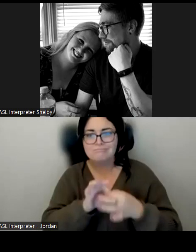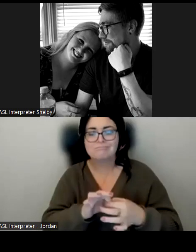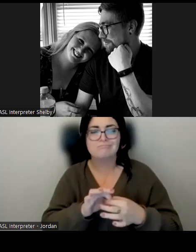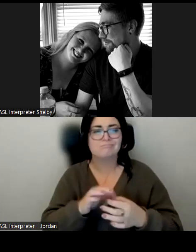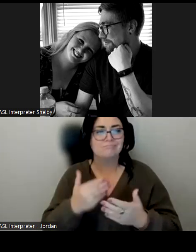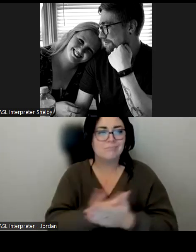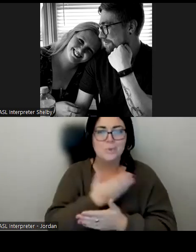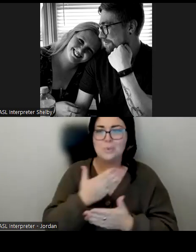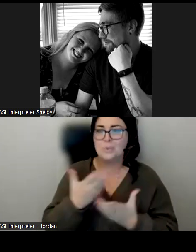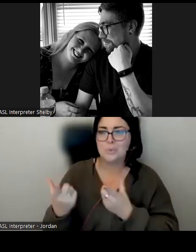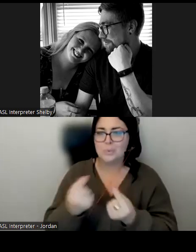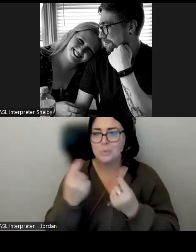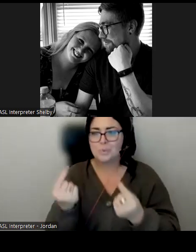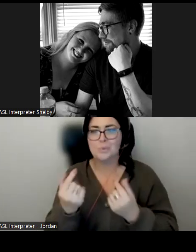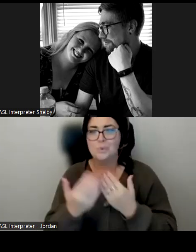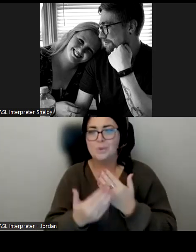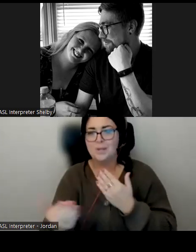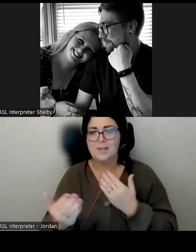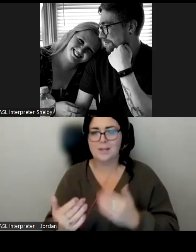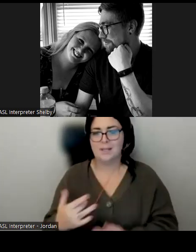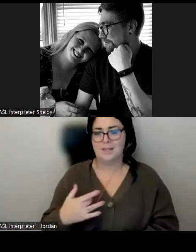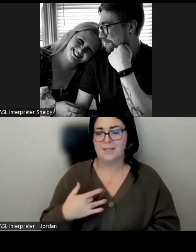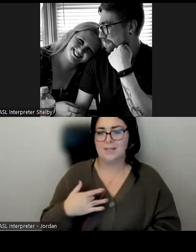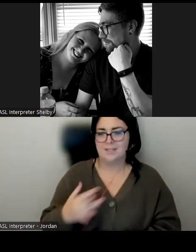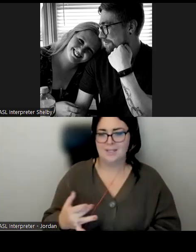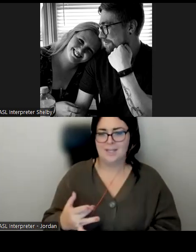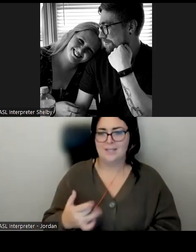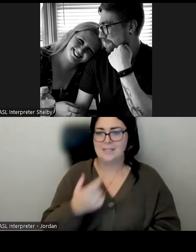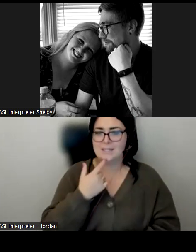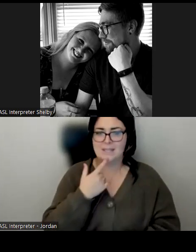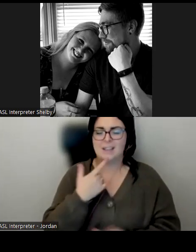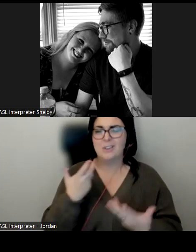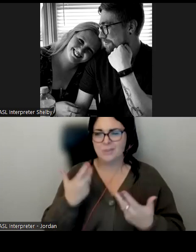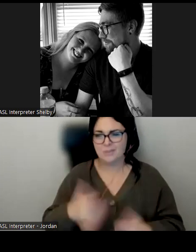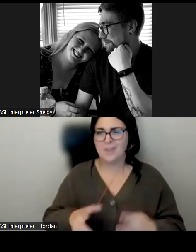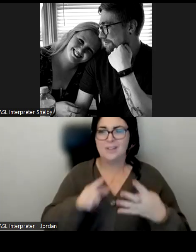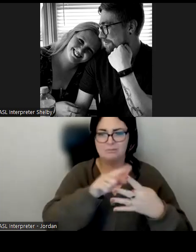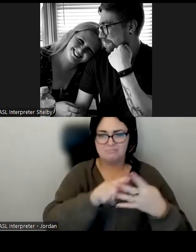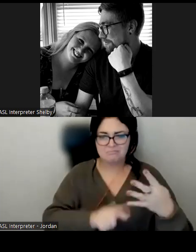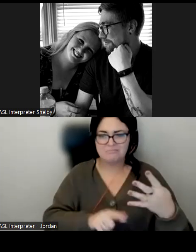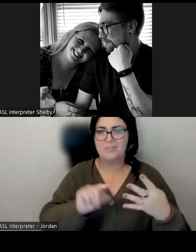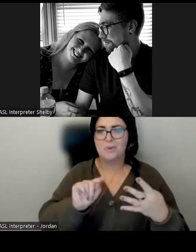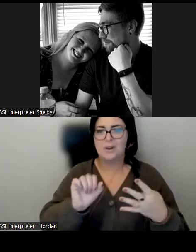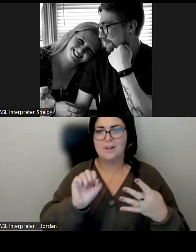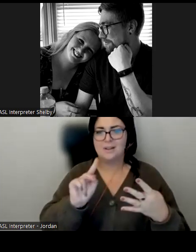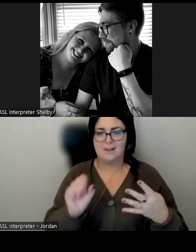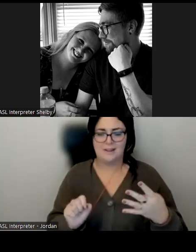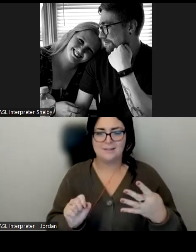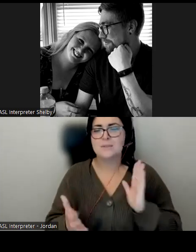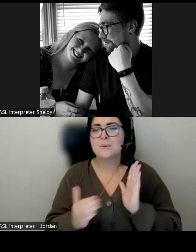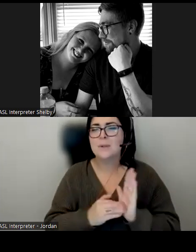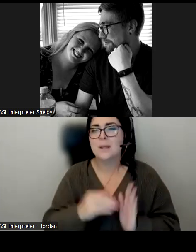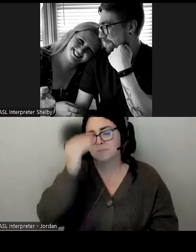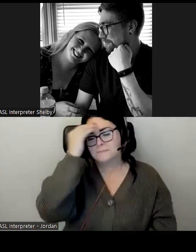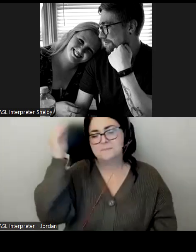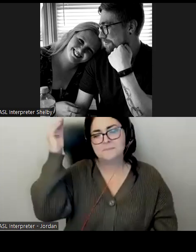new patterns of life is generally accepted as having completed these 4 tasks. So just something to keep in mind.